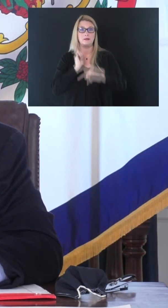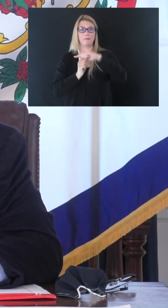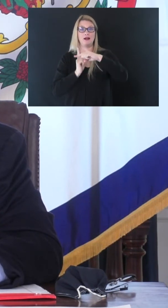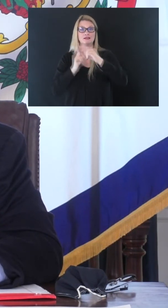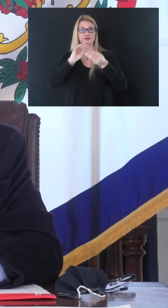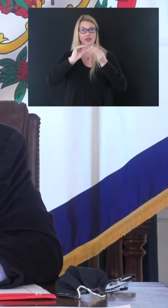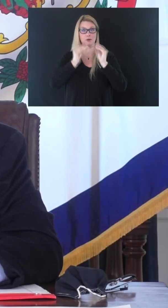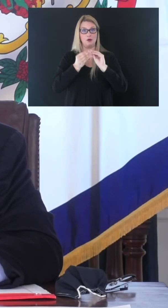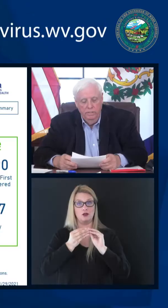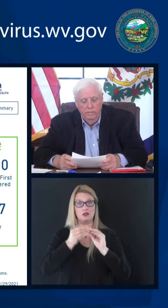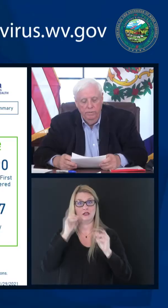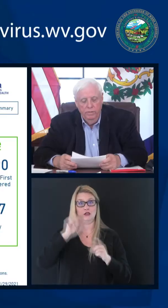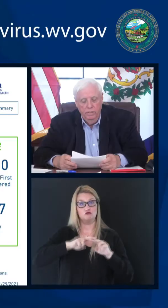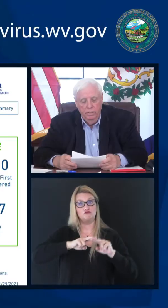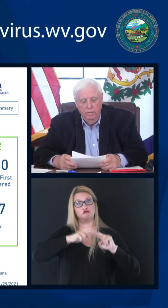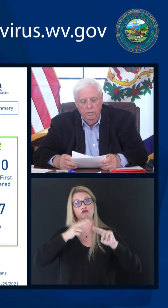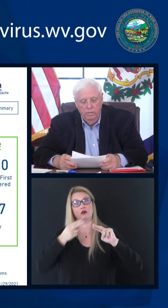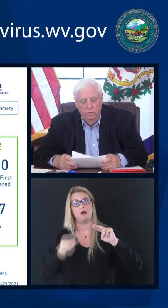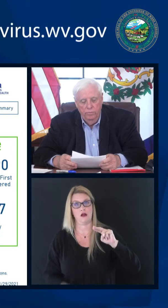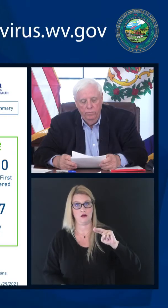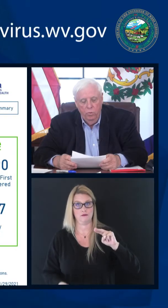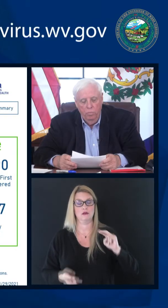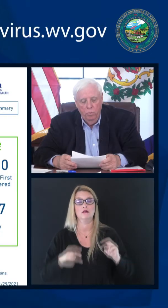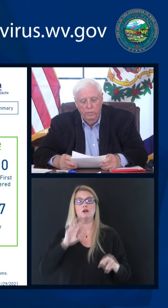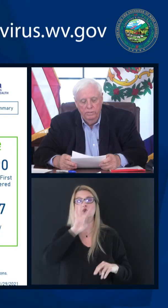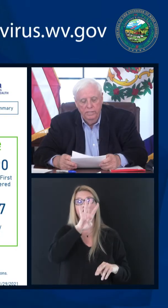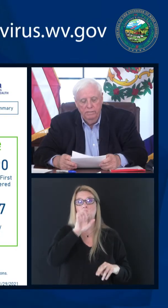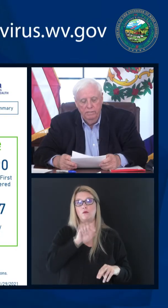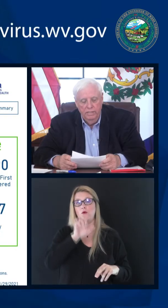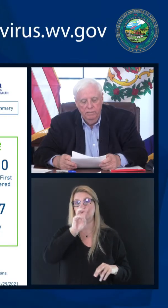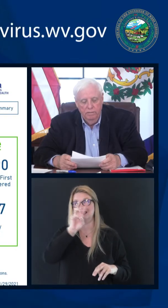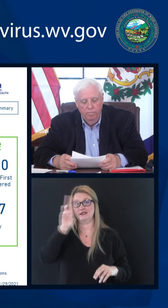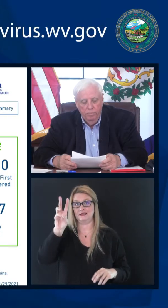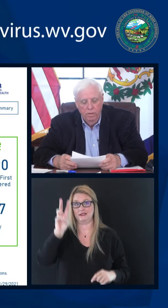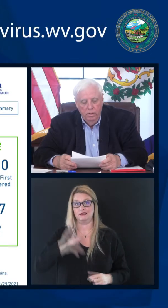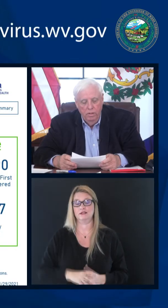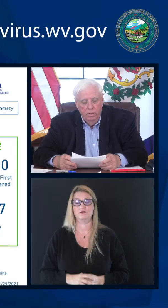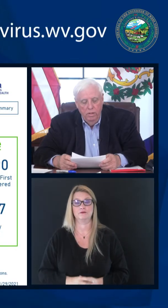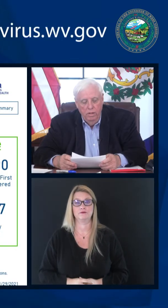rate has dropped significantly to 4.66.